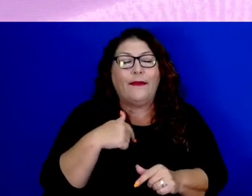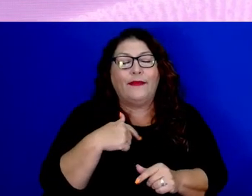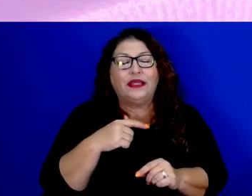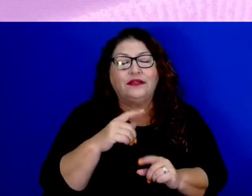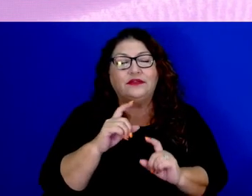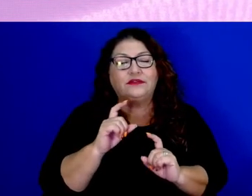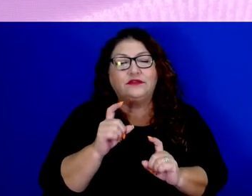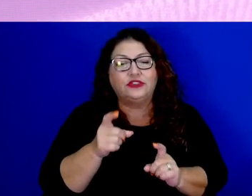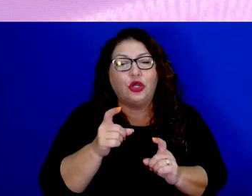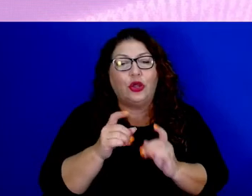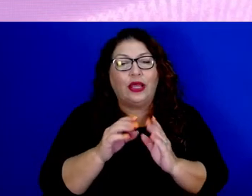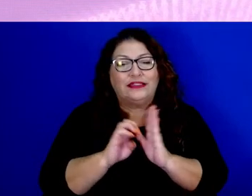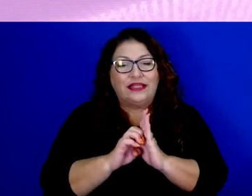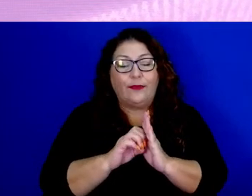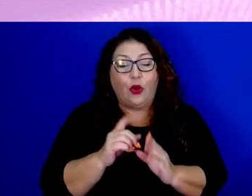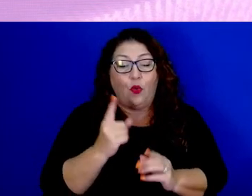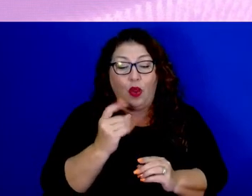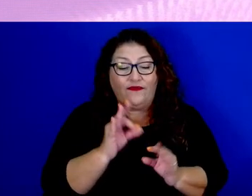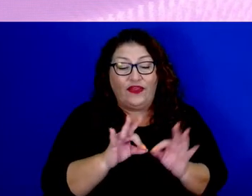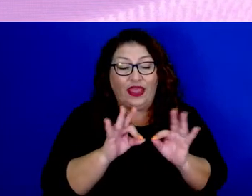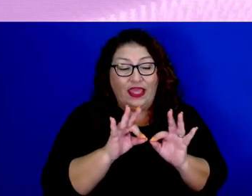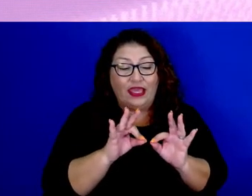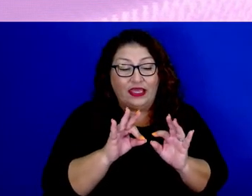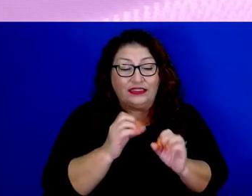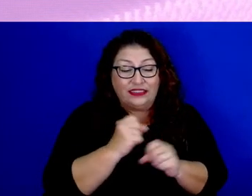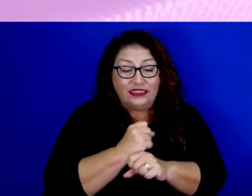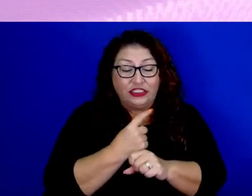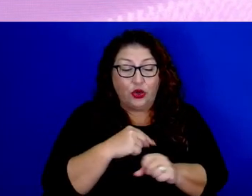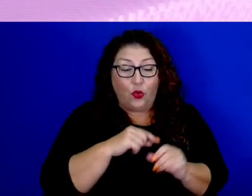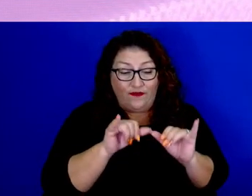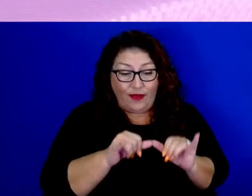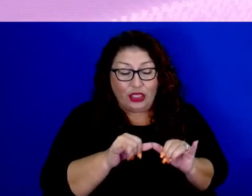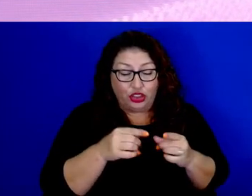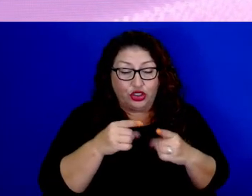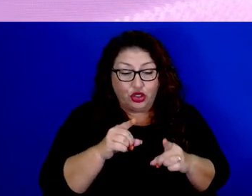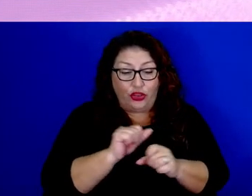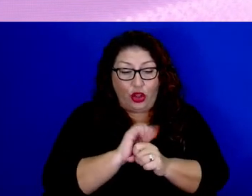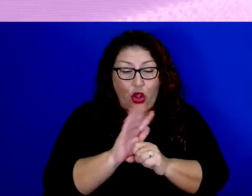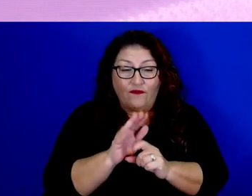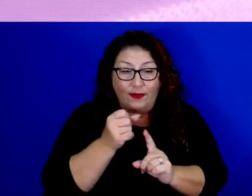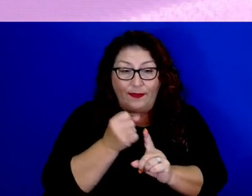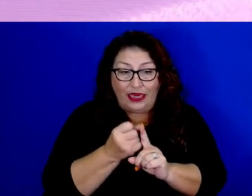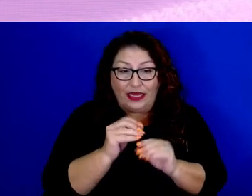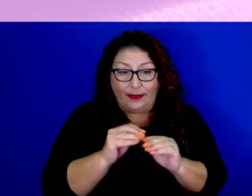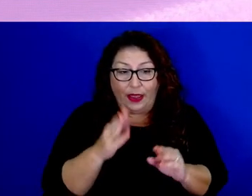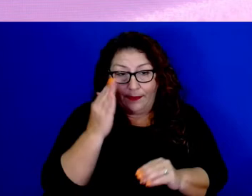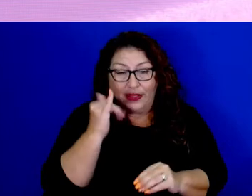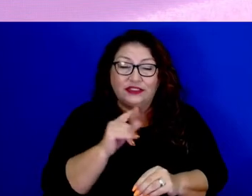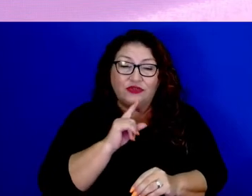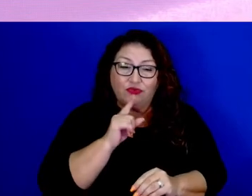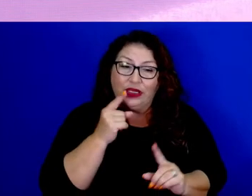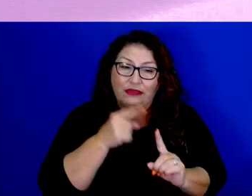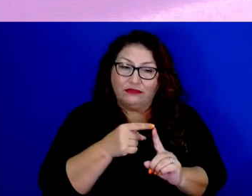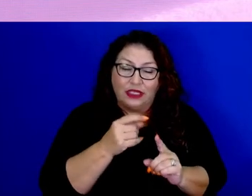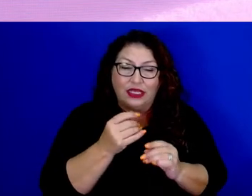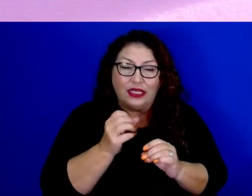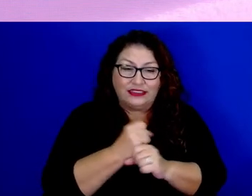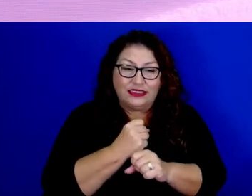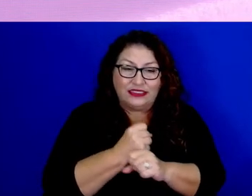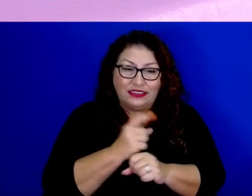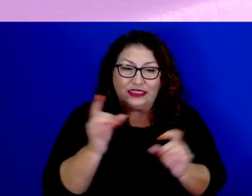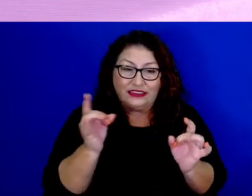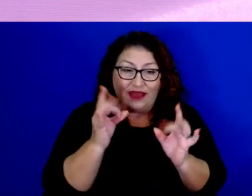have measured during the COVID pandemic, because of course it is an ultimate statistic, a devastating statistic,